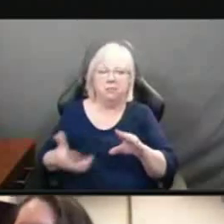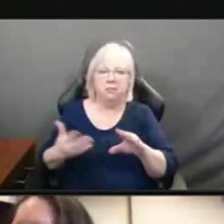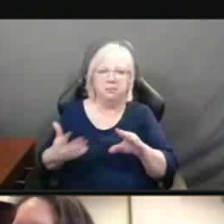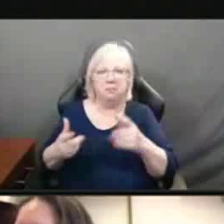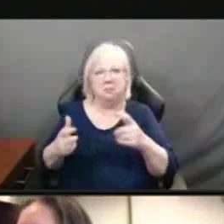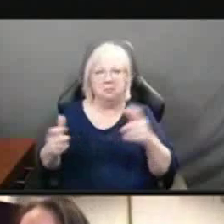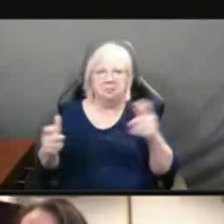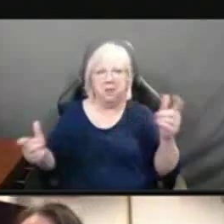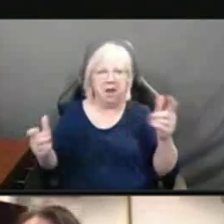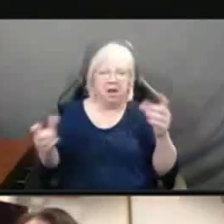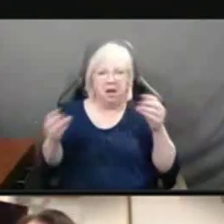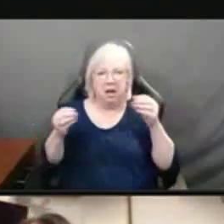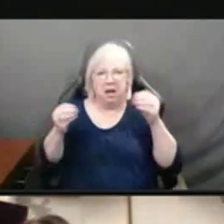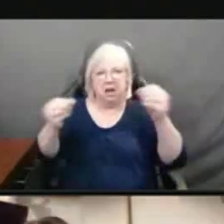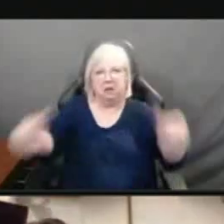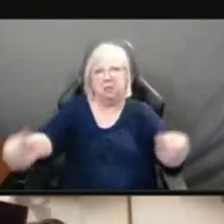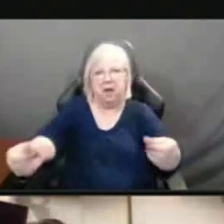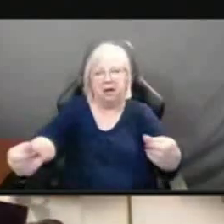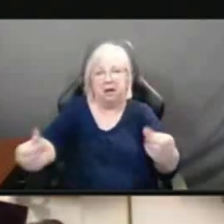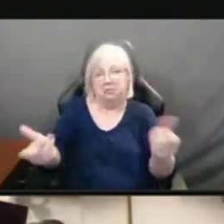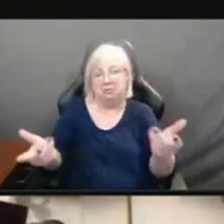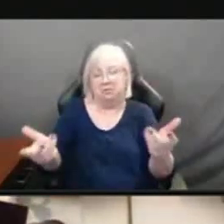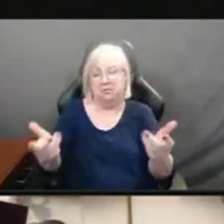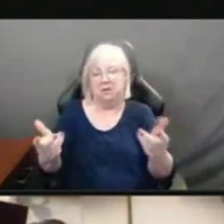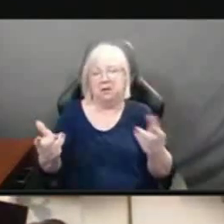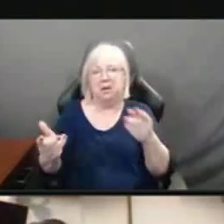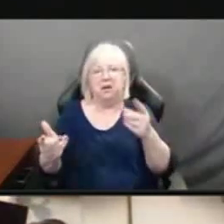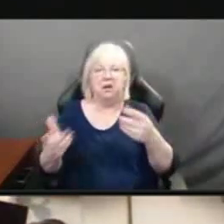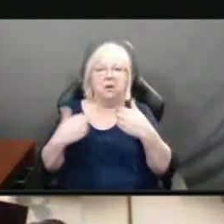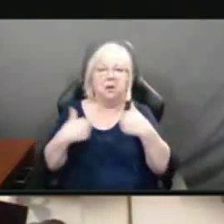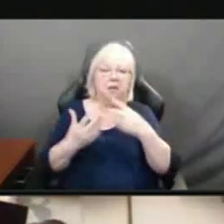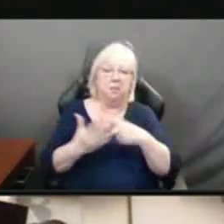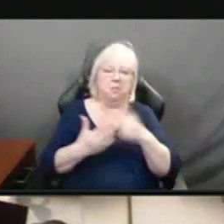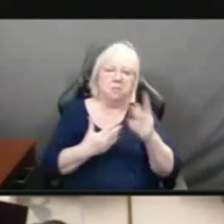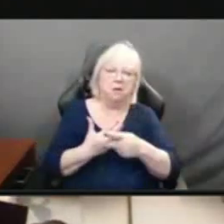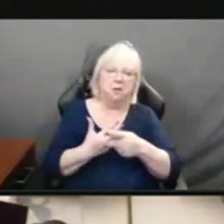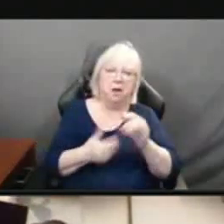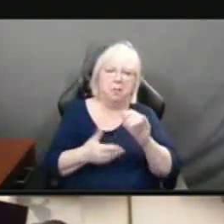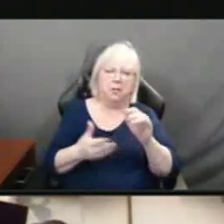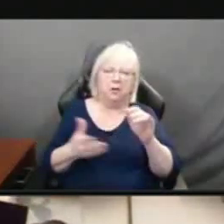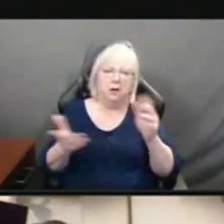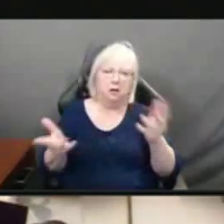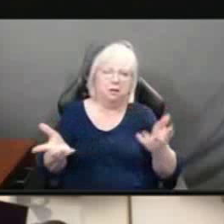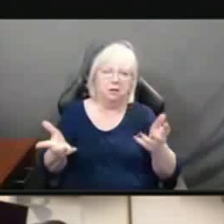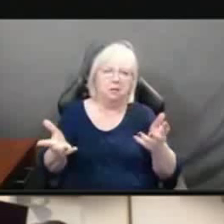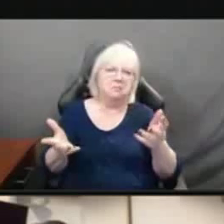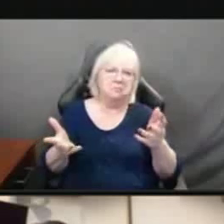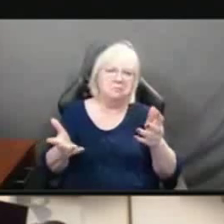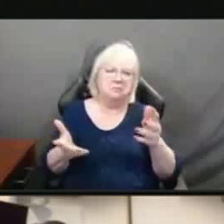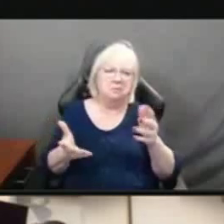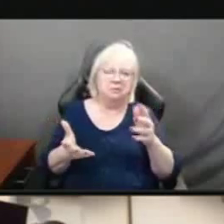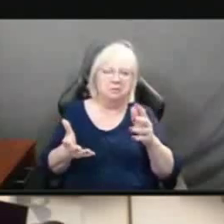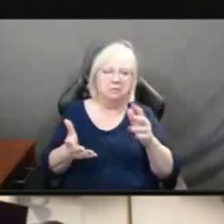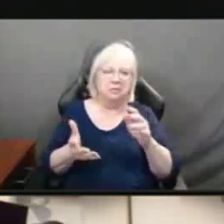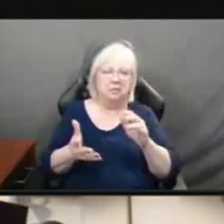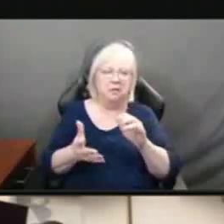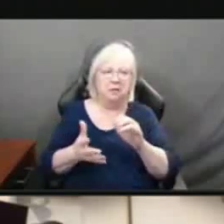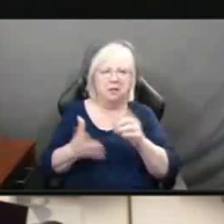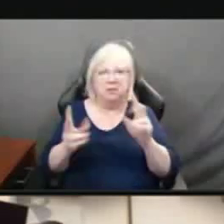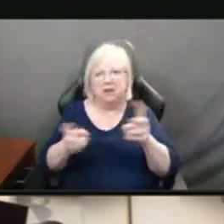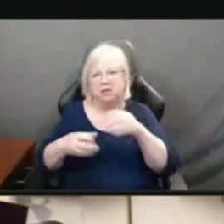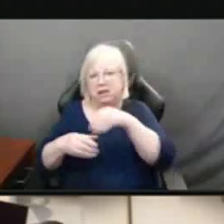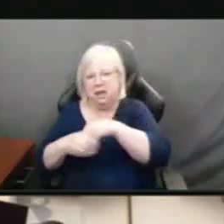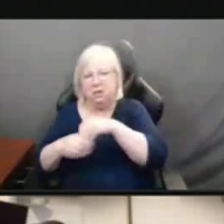big spending, you got programs that are being indoor sports complex